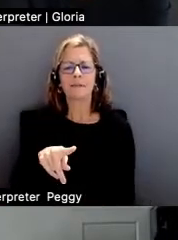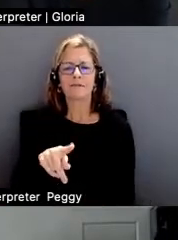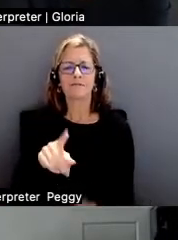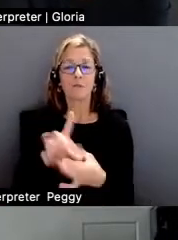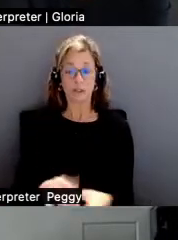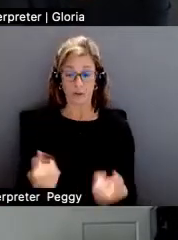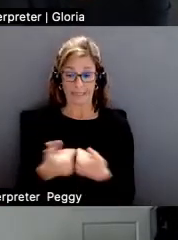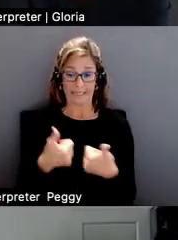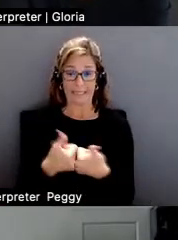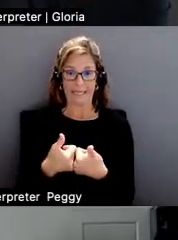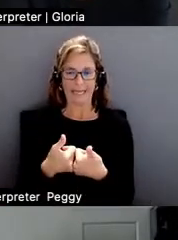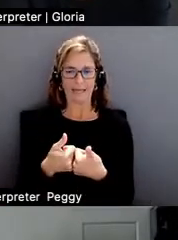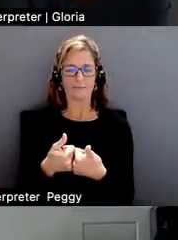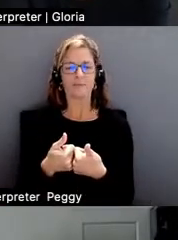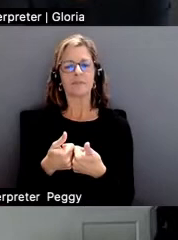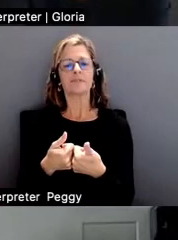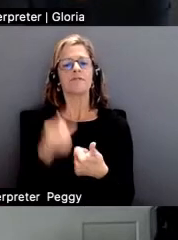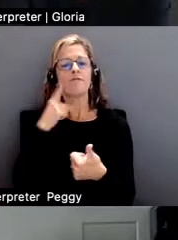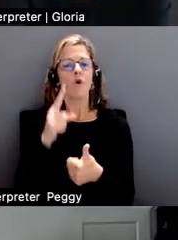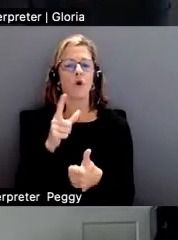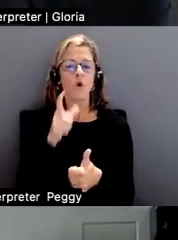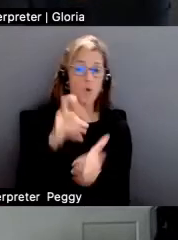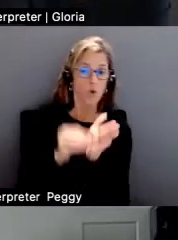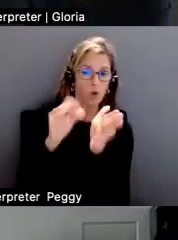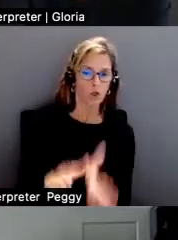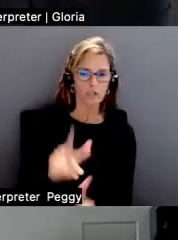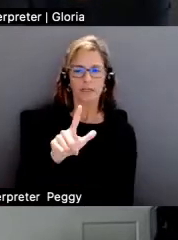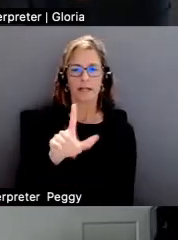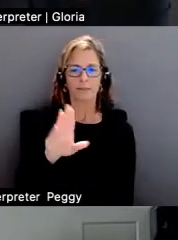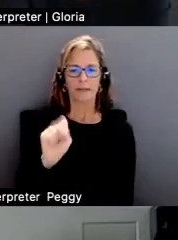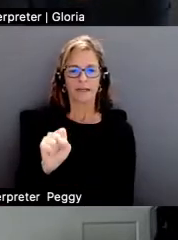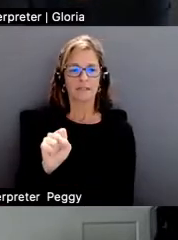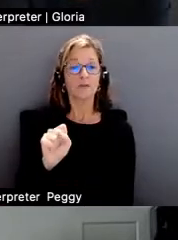or questions that you would like to share with the larger group.